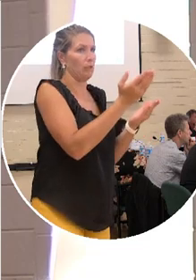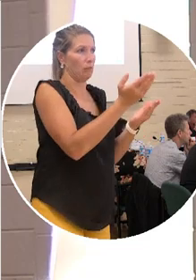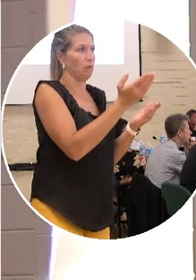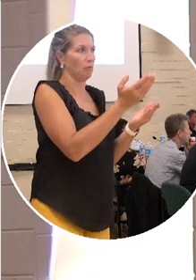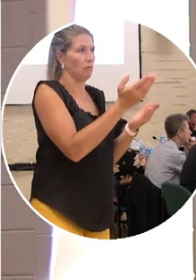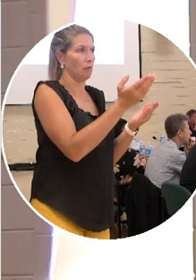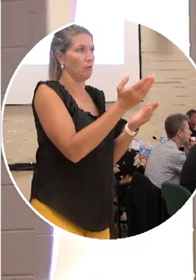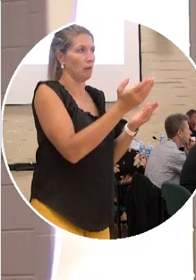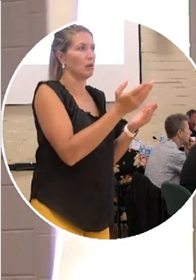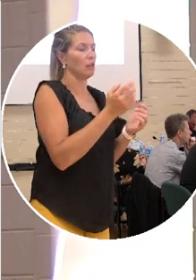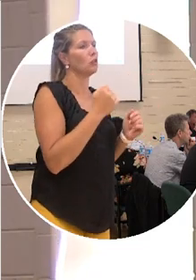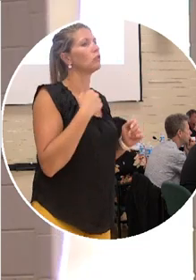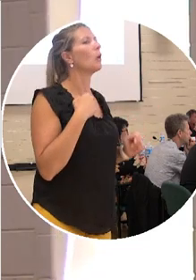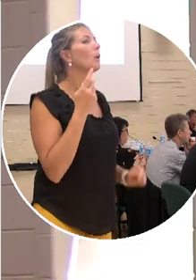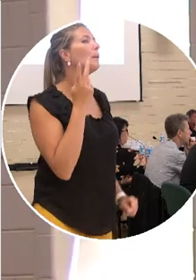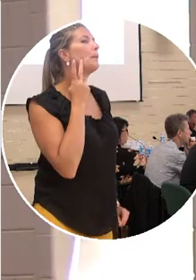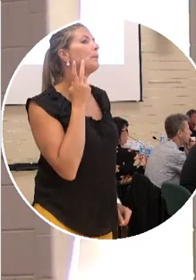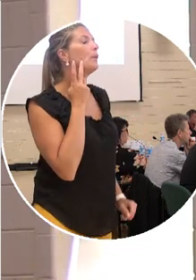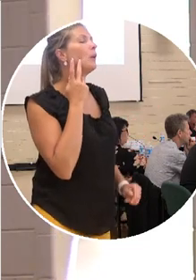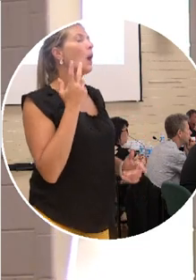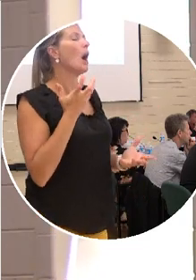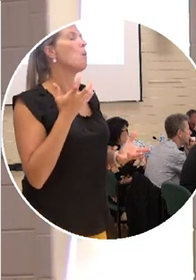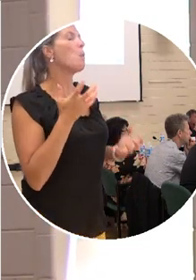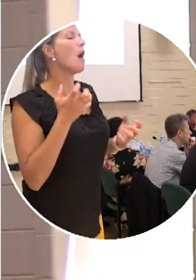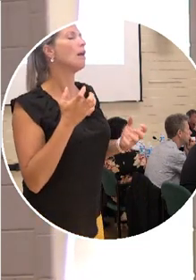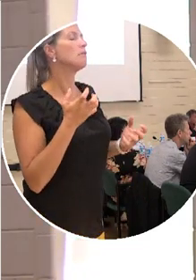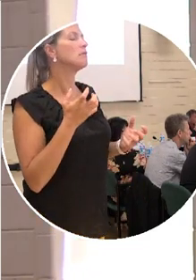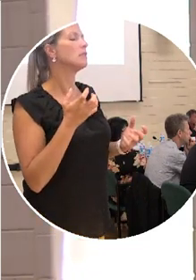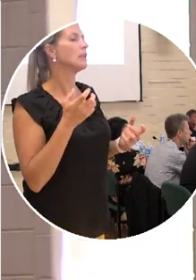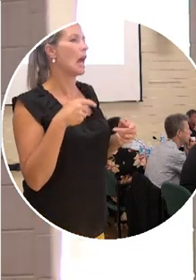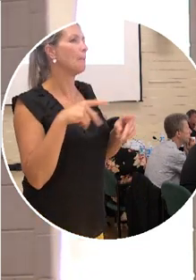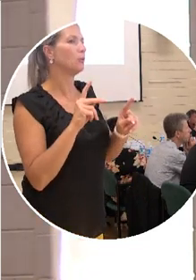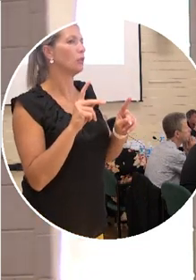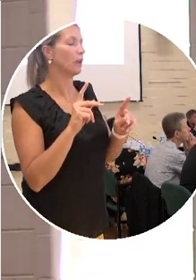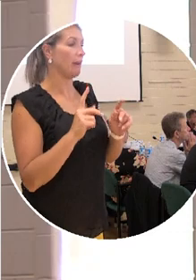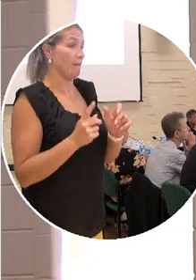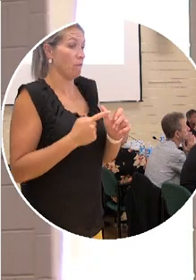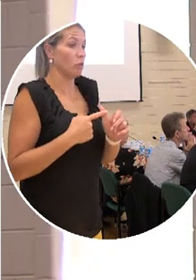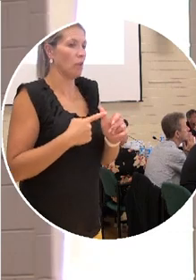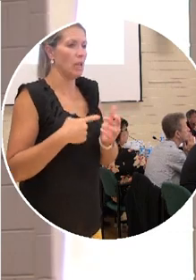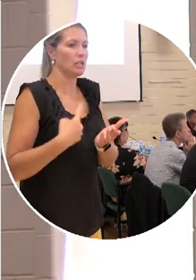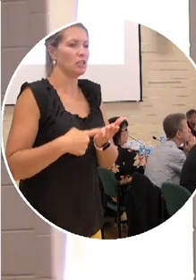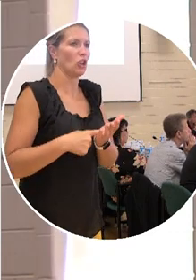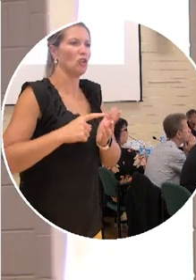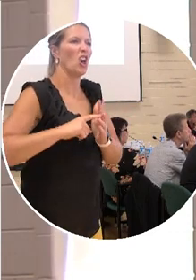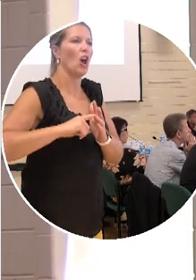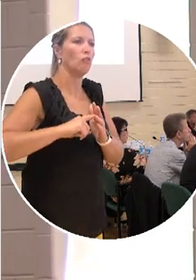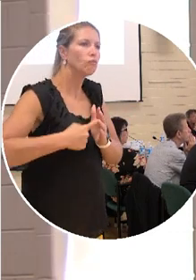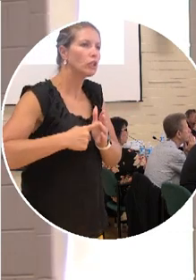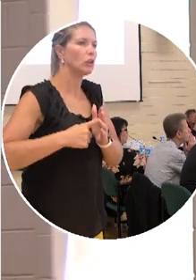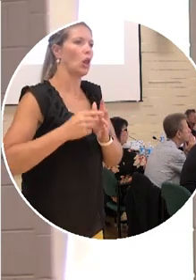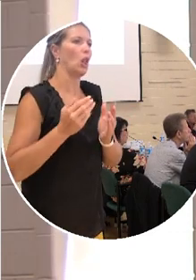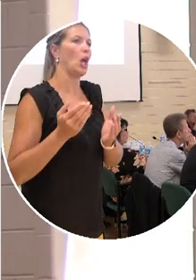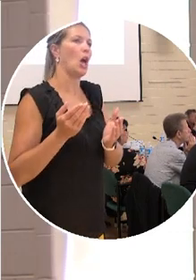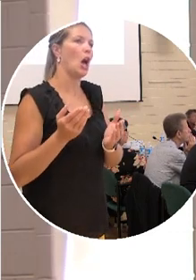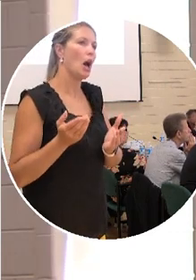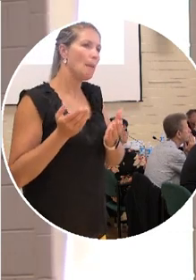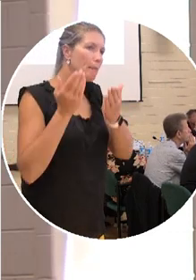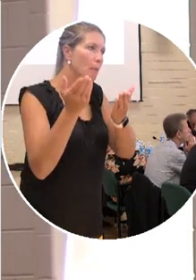second motion. So I would like the opportunity to speak to the original motion after we've debated an